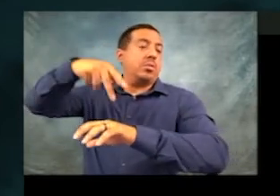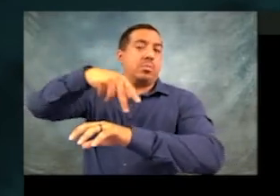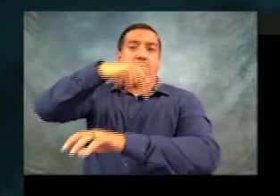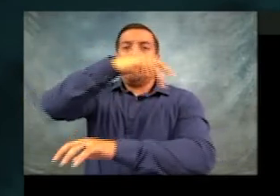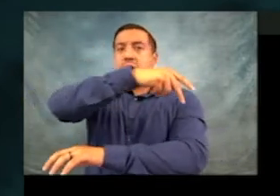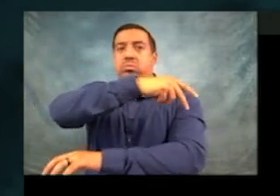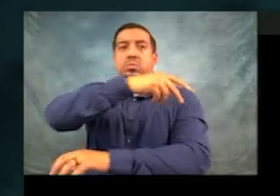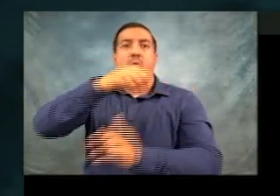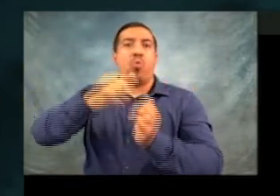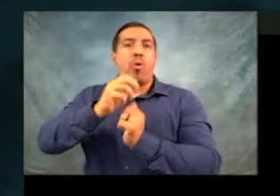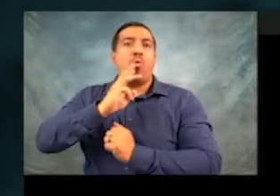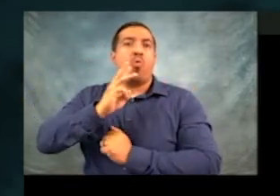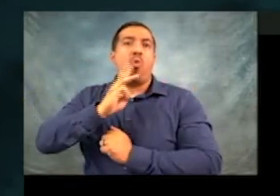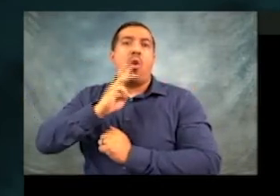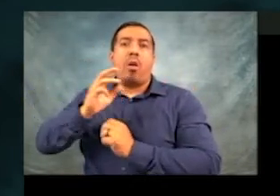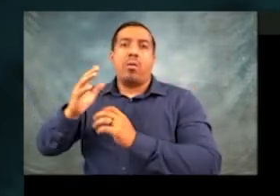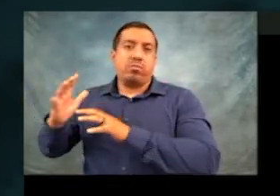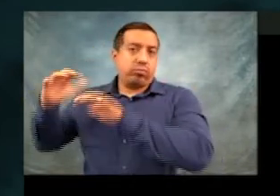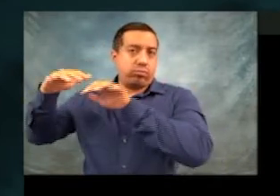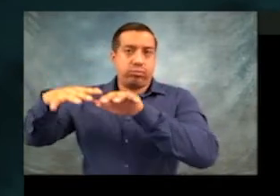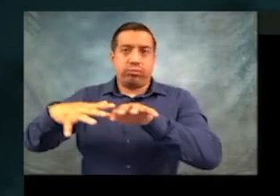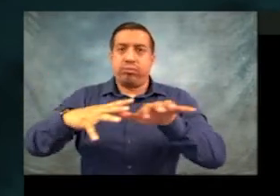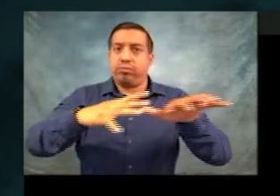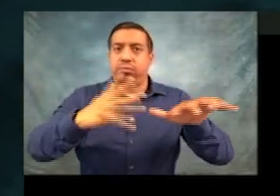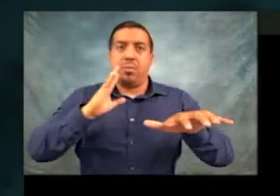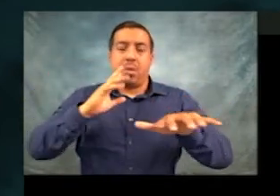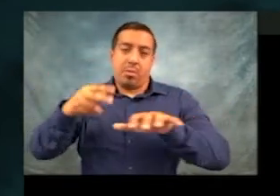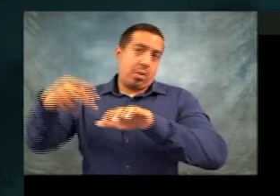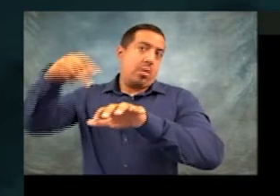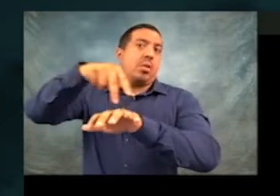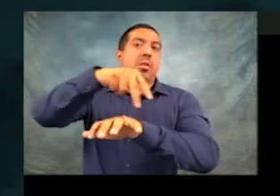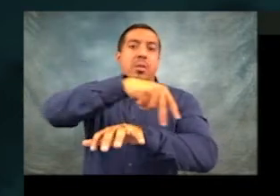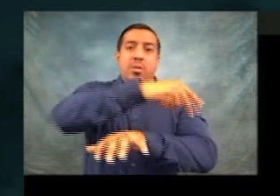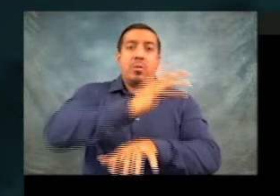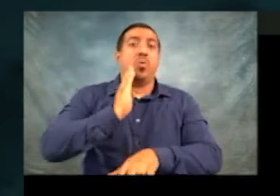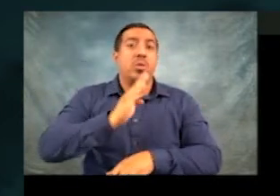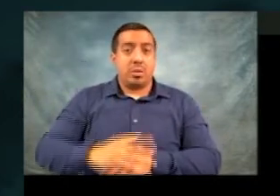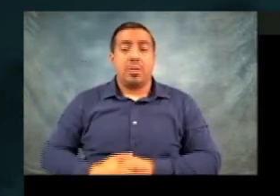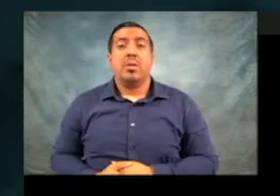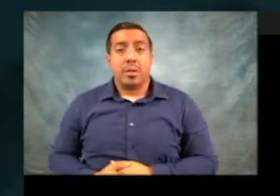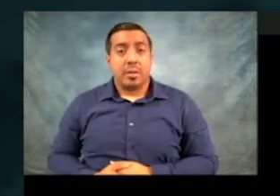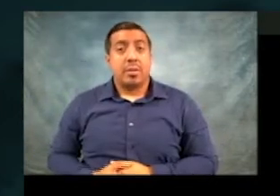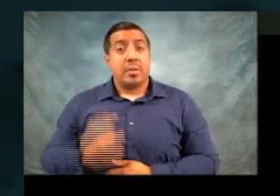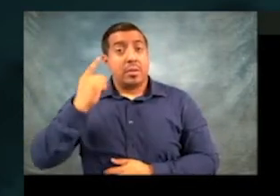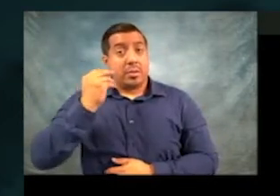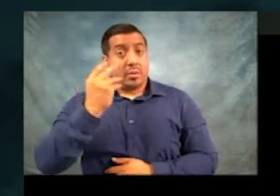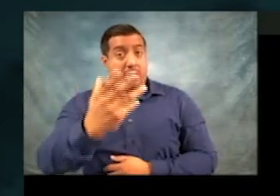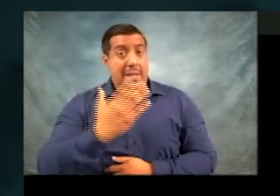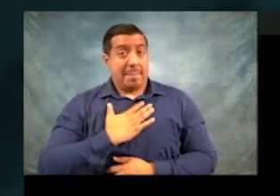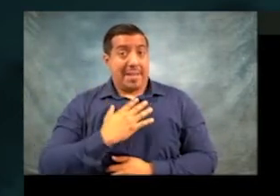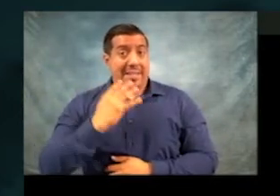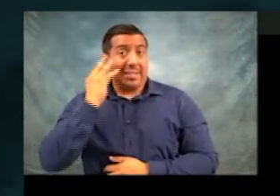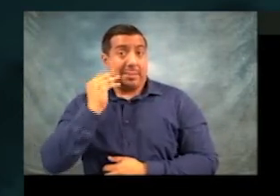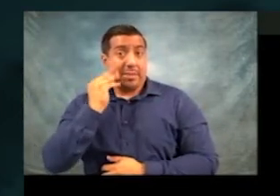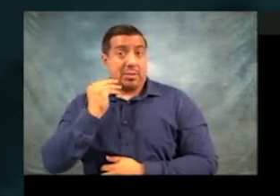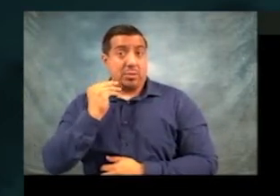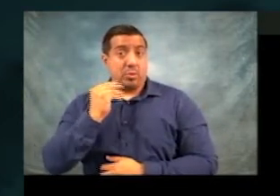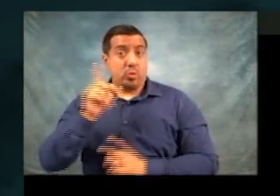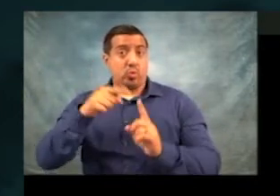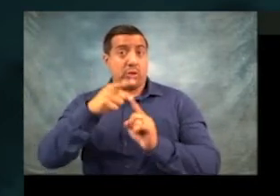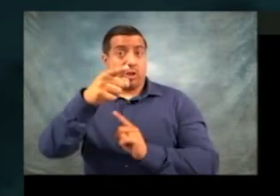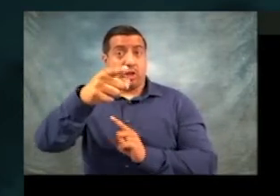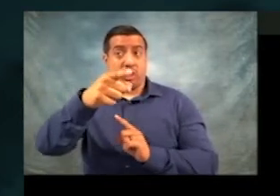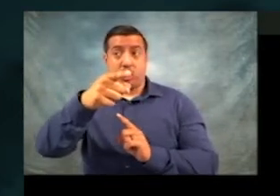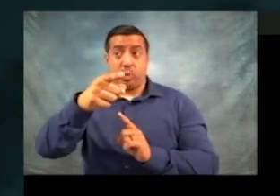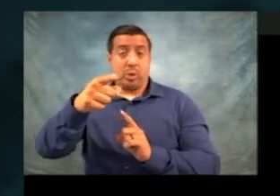elements of that water and wind. And you can, I can just tell you from experience that once you are forced